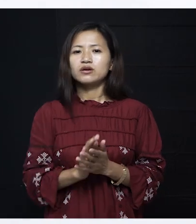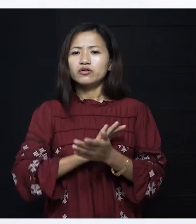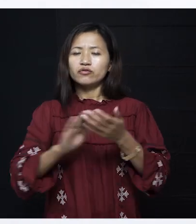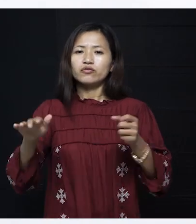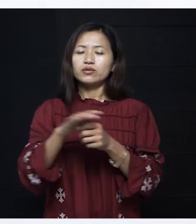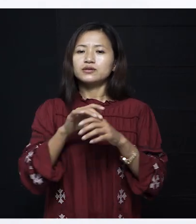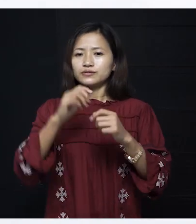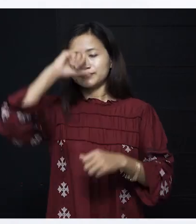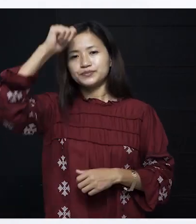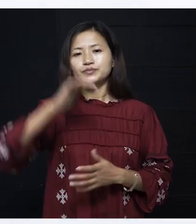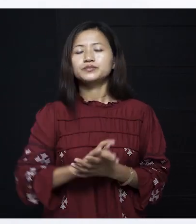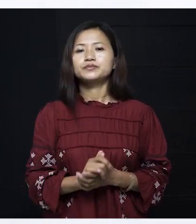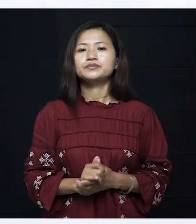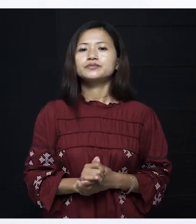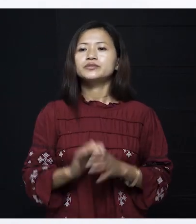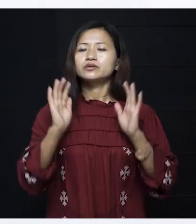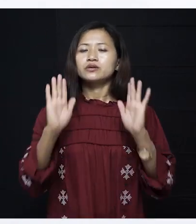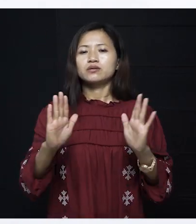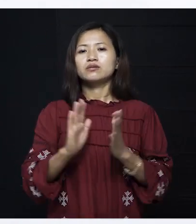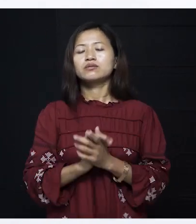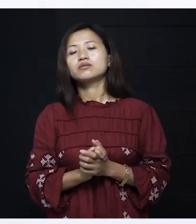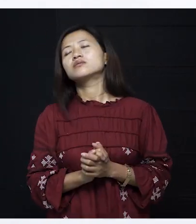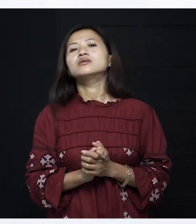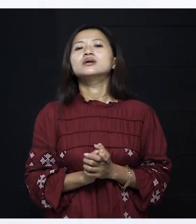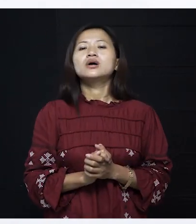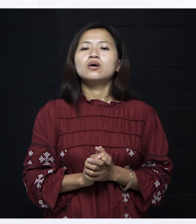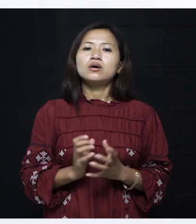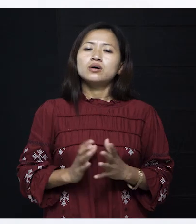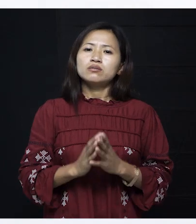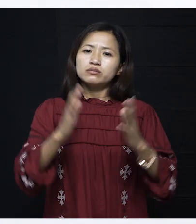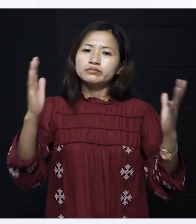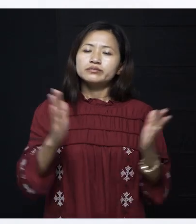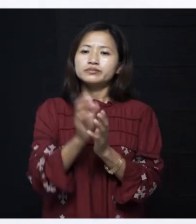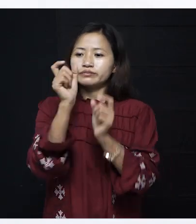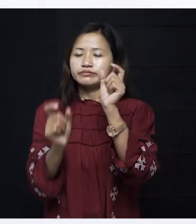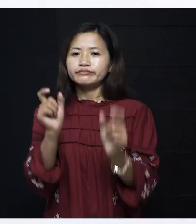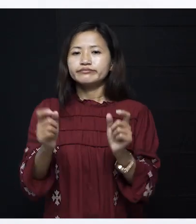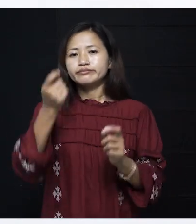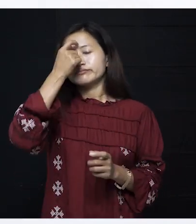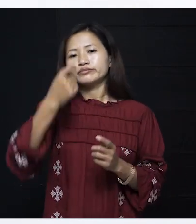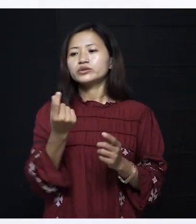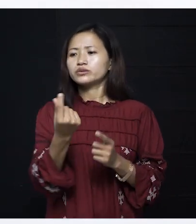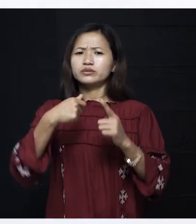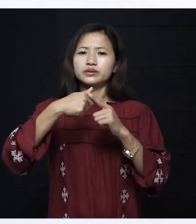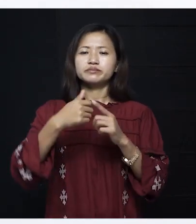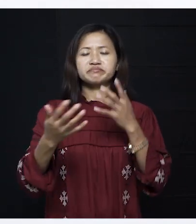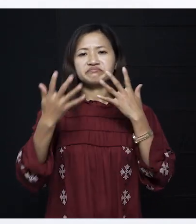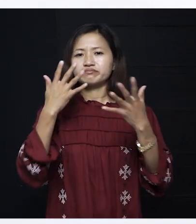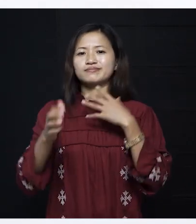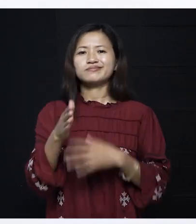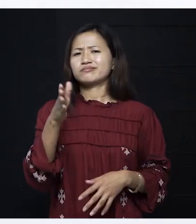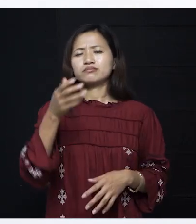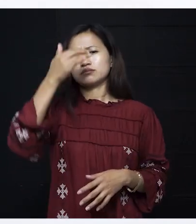of India. So for India, we have overpopulation problem. But for the UK, they don't face that